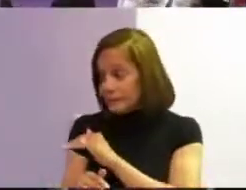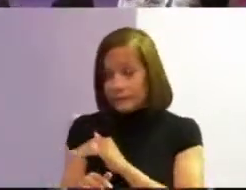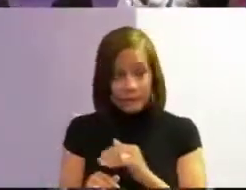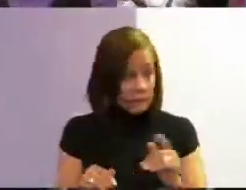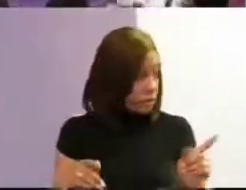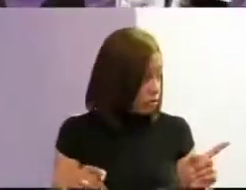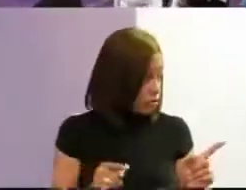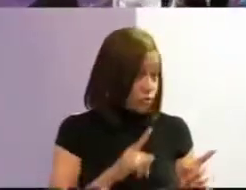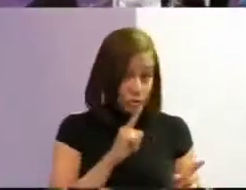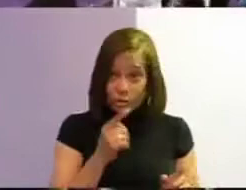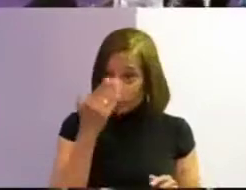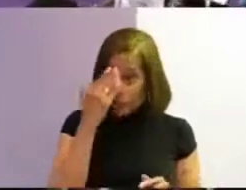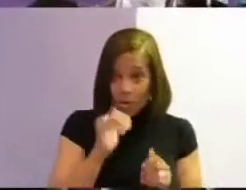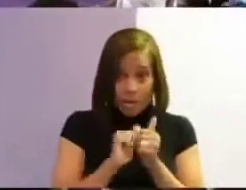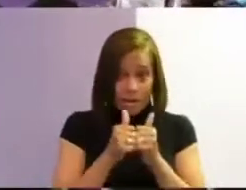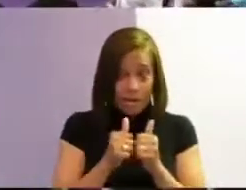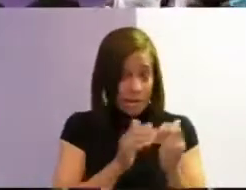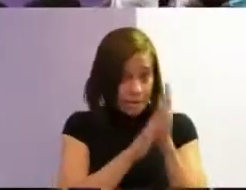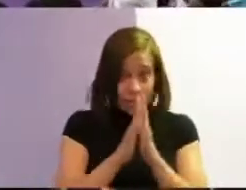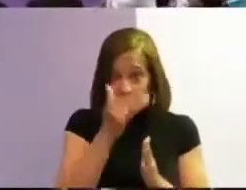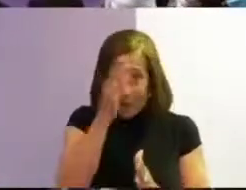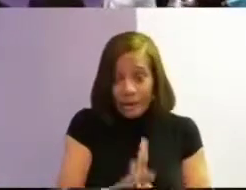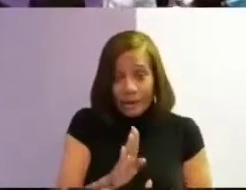really know how to praise God?